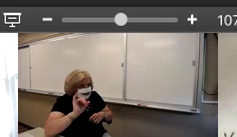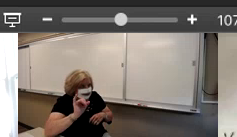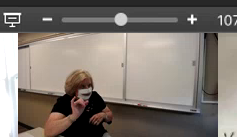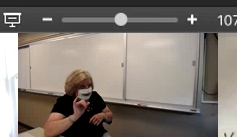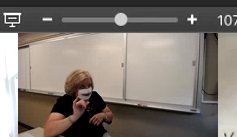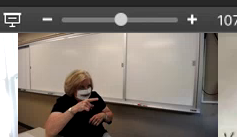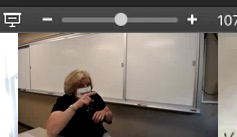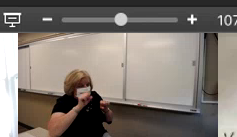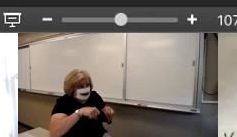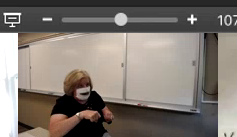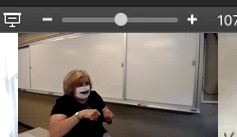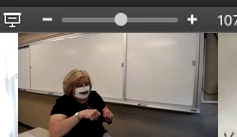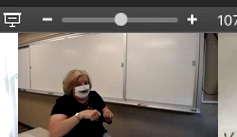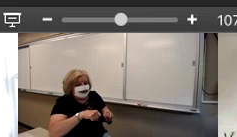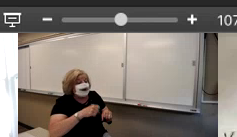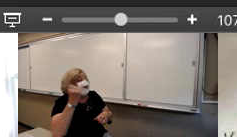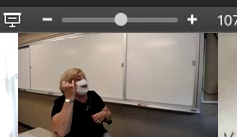invite somebody.